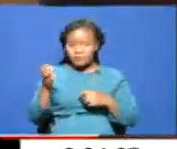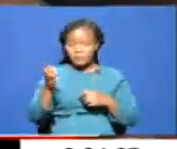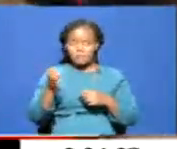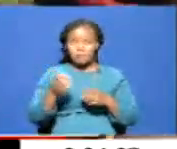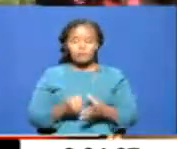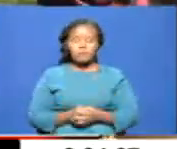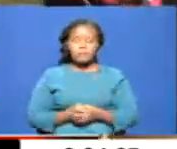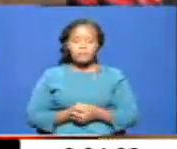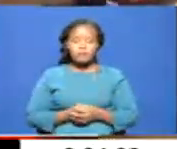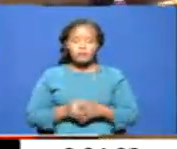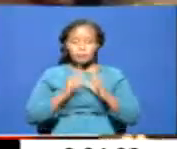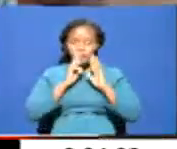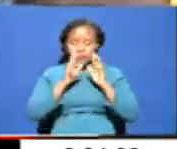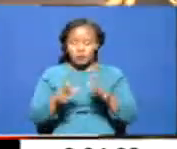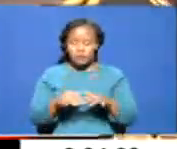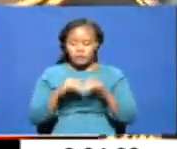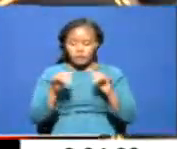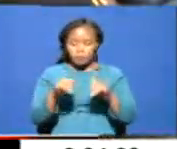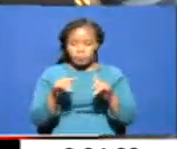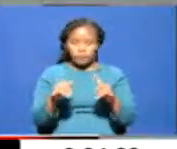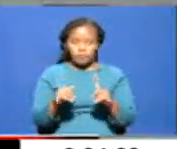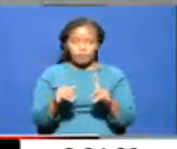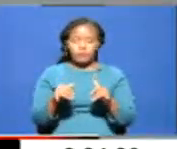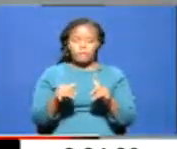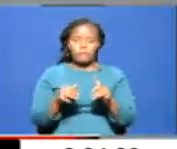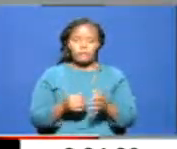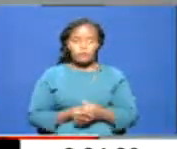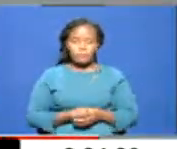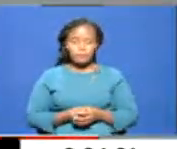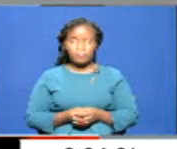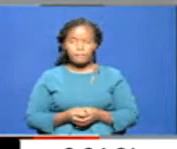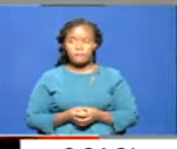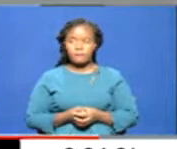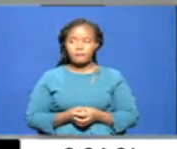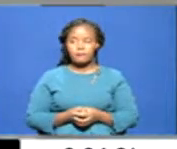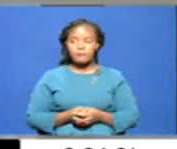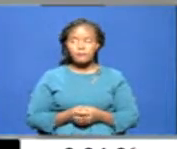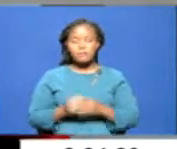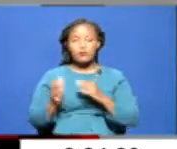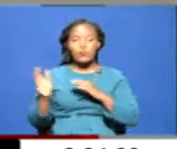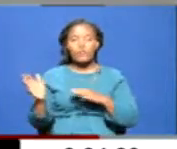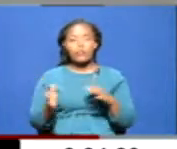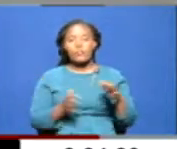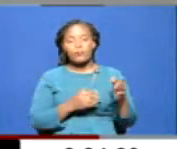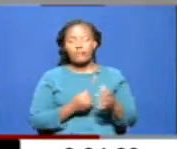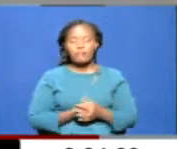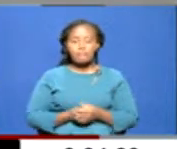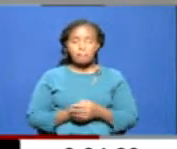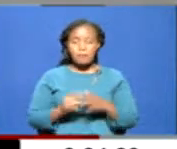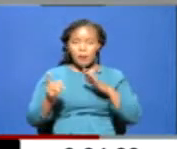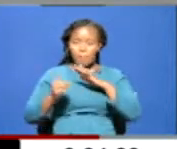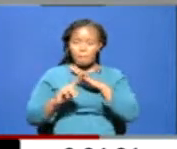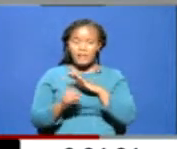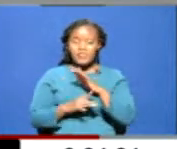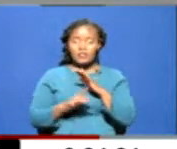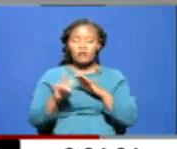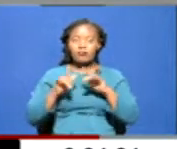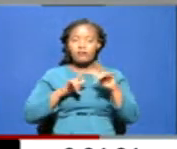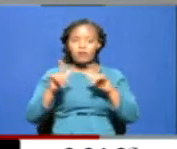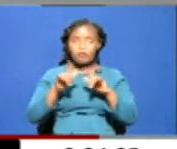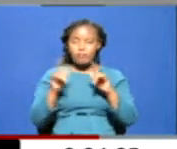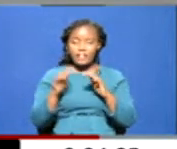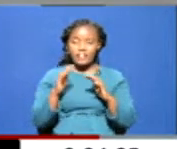For Prime Edition, I'm Gladys Mungai. Now, the Ministry of Foreign Affairs has given the United